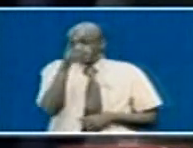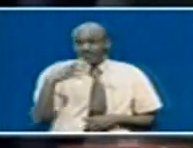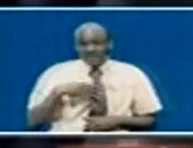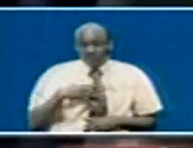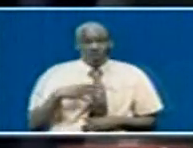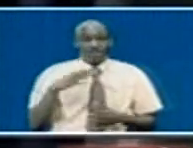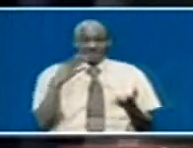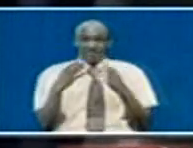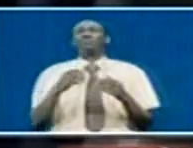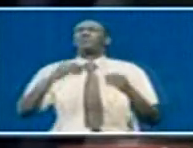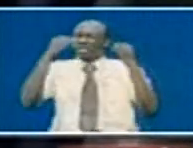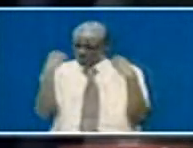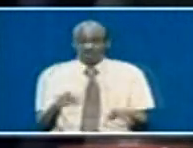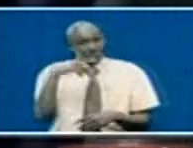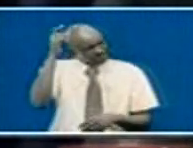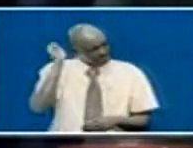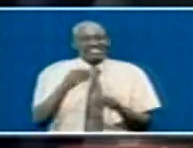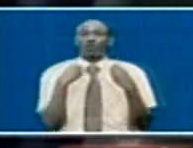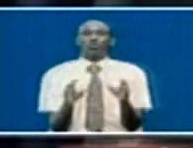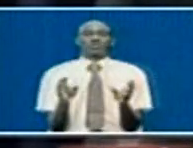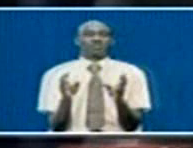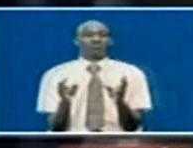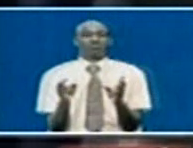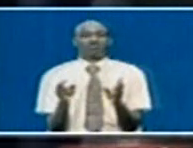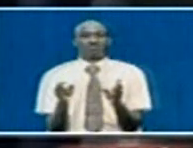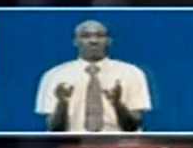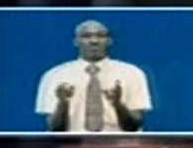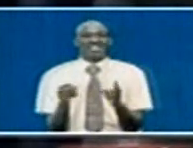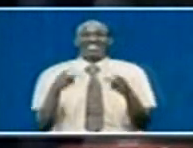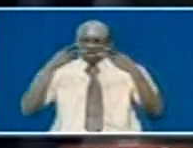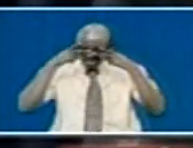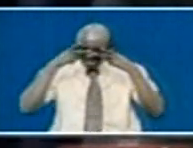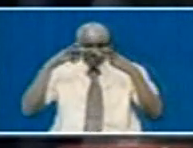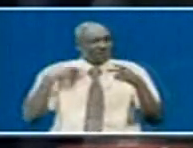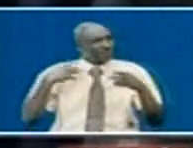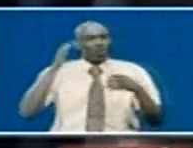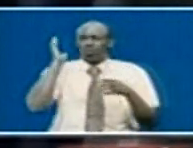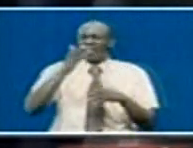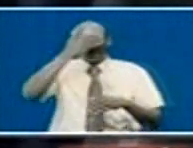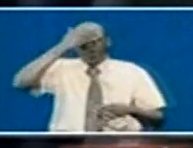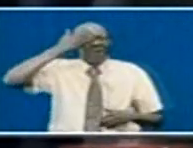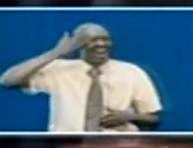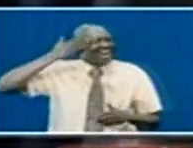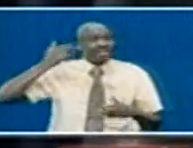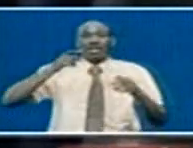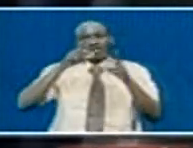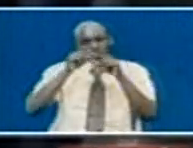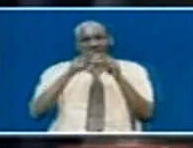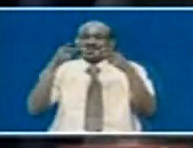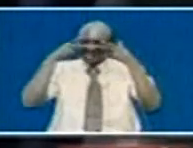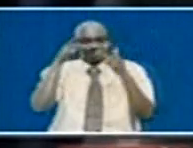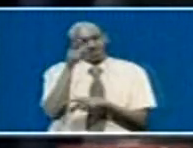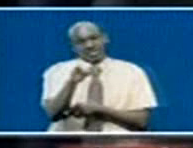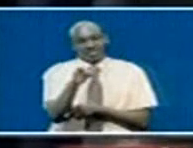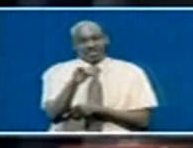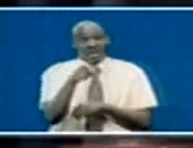be defeated. Terrorism will be a thing of the past on the continent. Maybe it will take